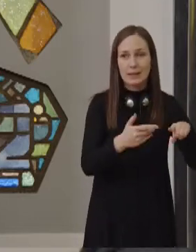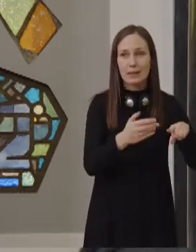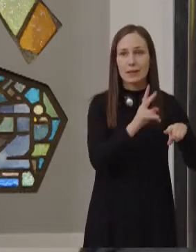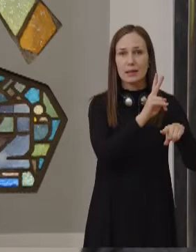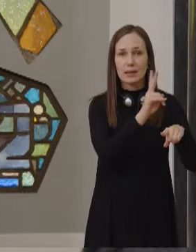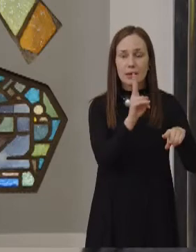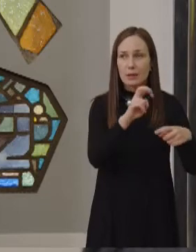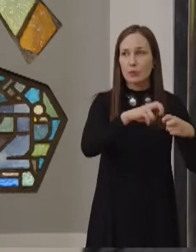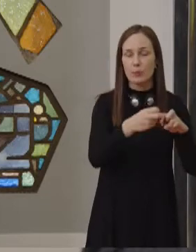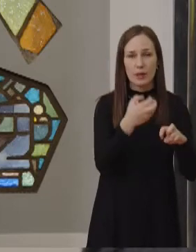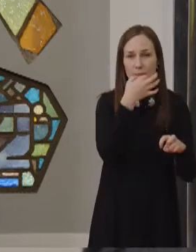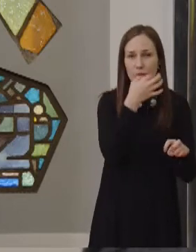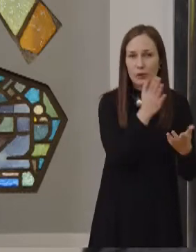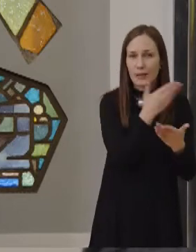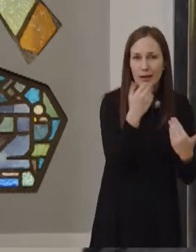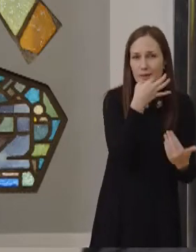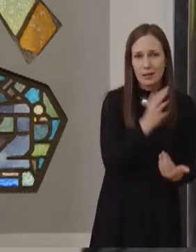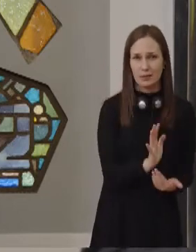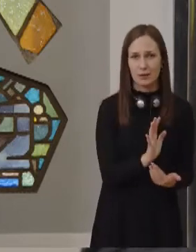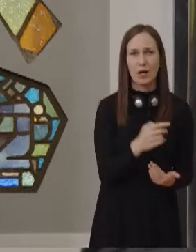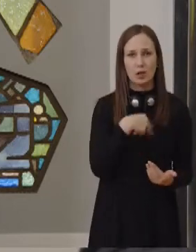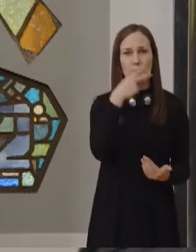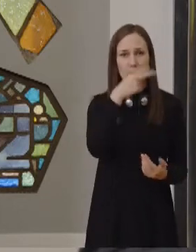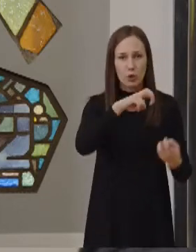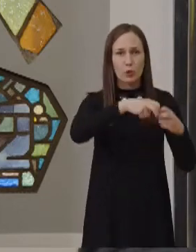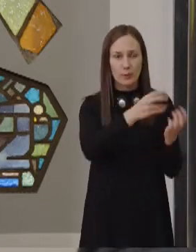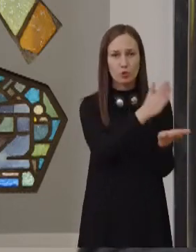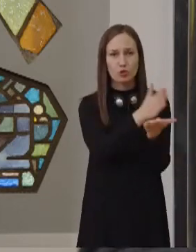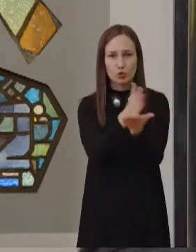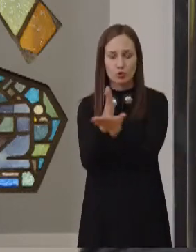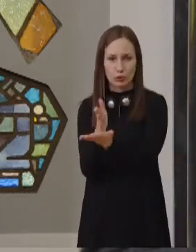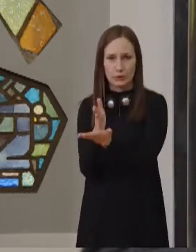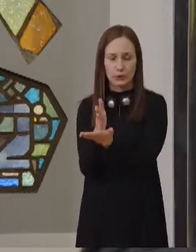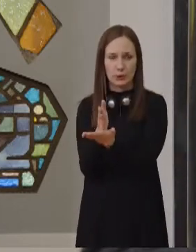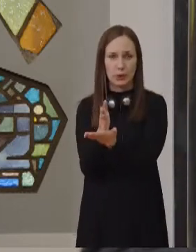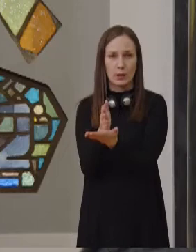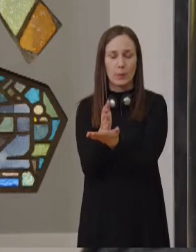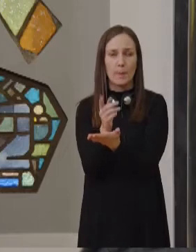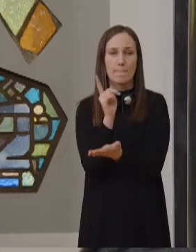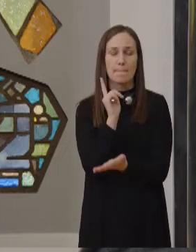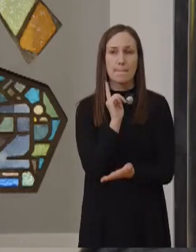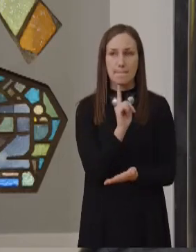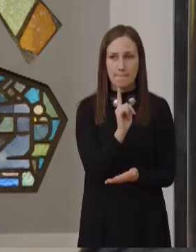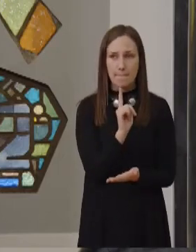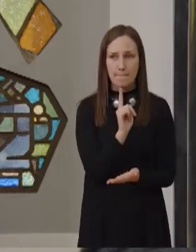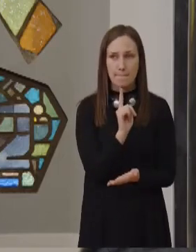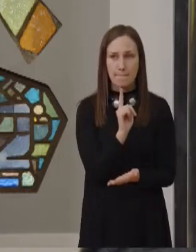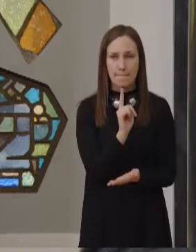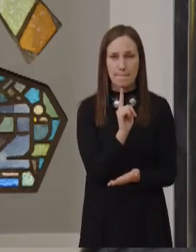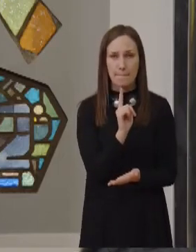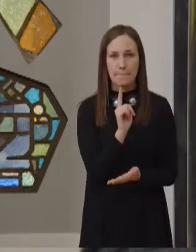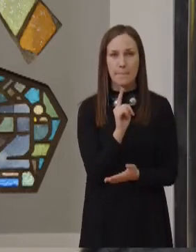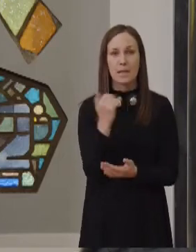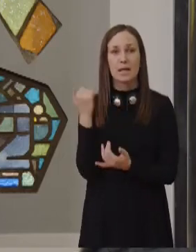hospital. I'm not saying that there are problems. I do witness that the problems exist.